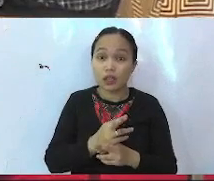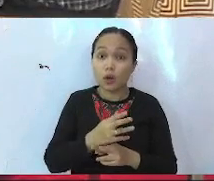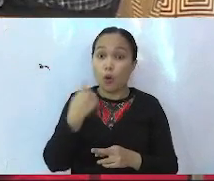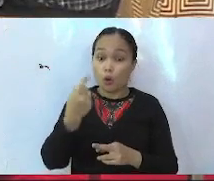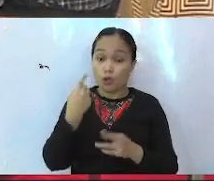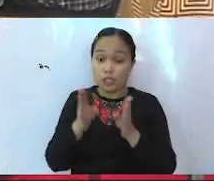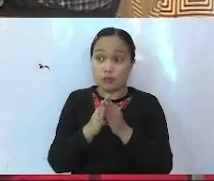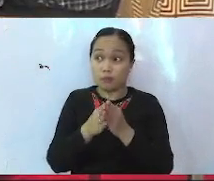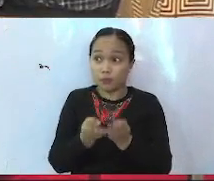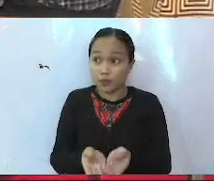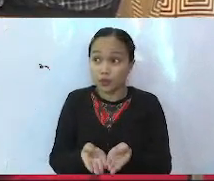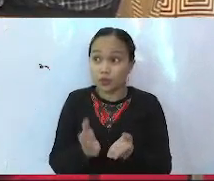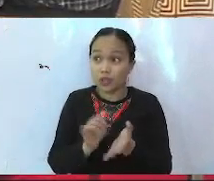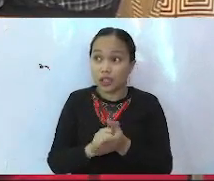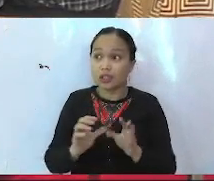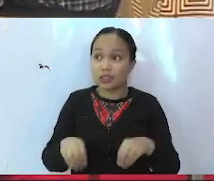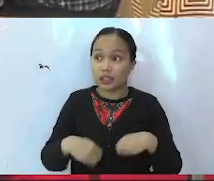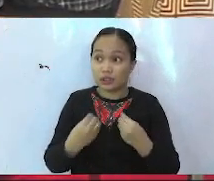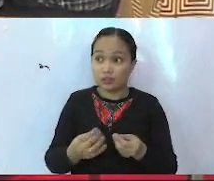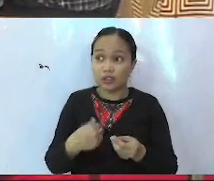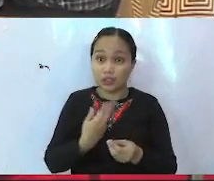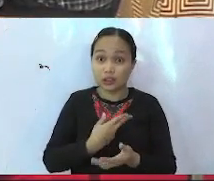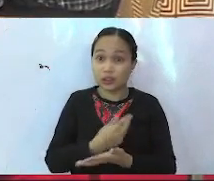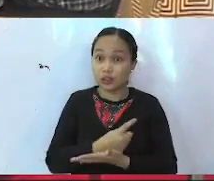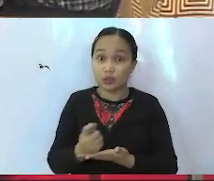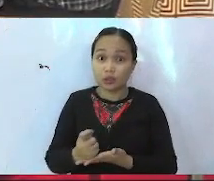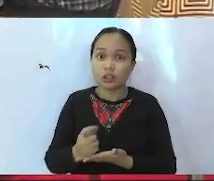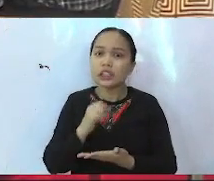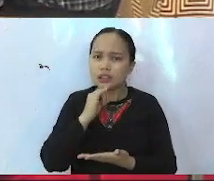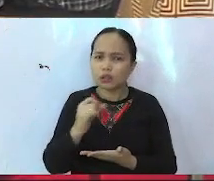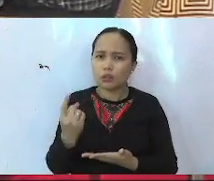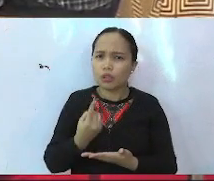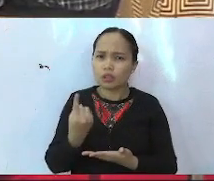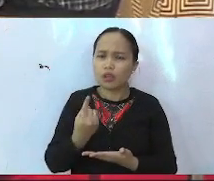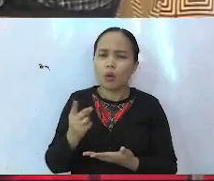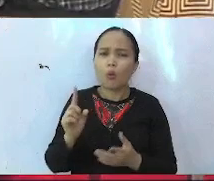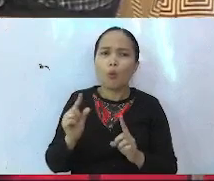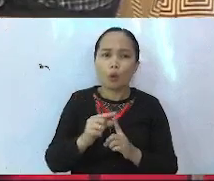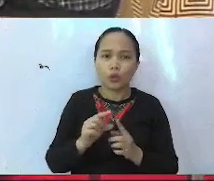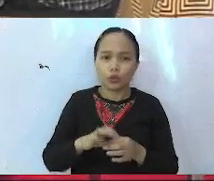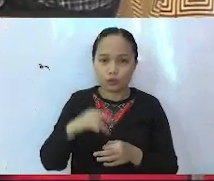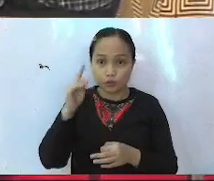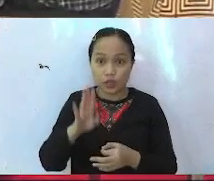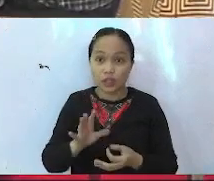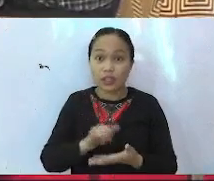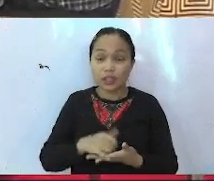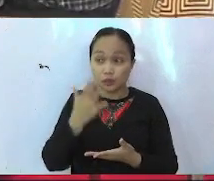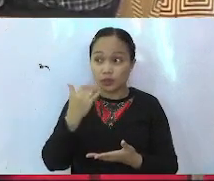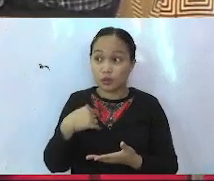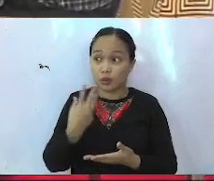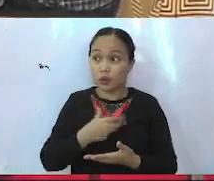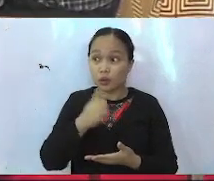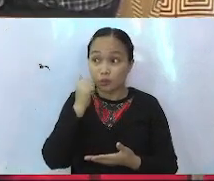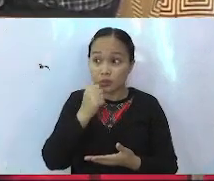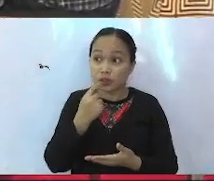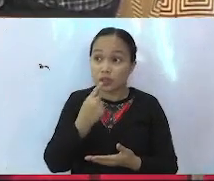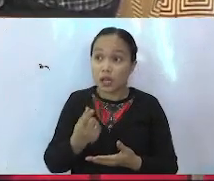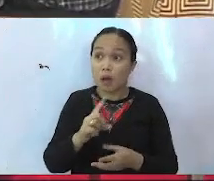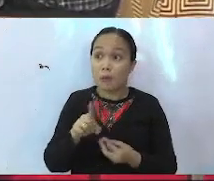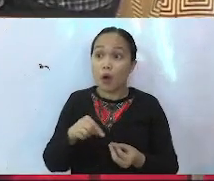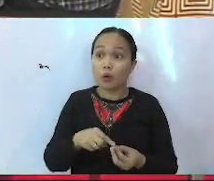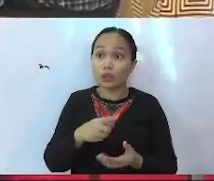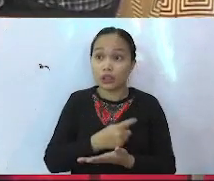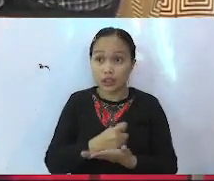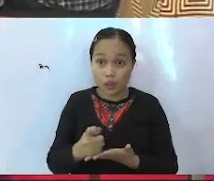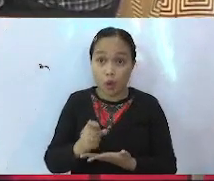can give us the truth on life, is the word of God. Yes. You see, that's why we're always telling these young people about the truth over